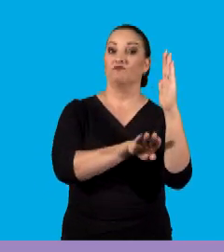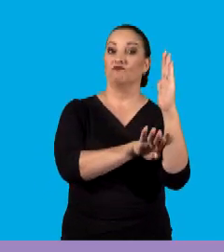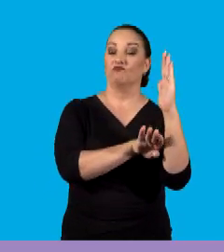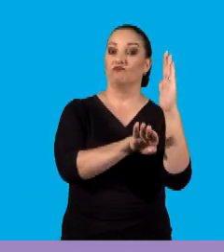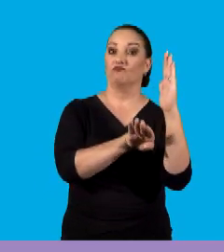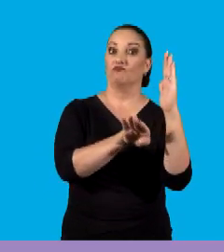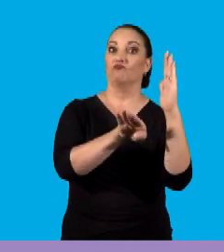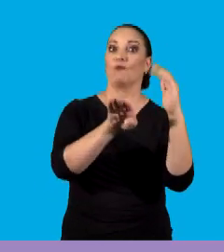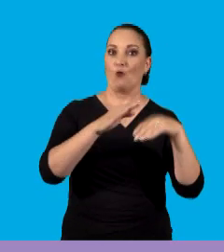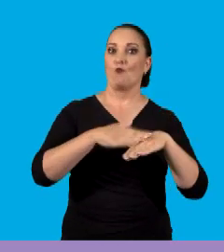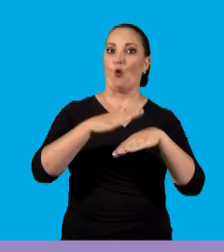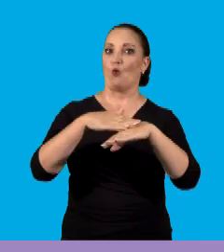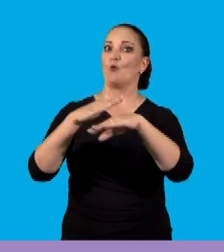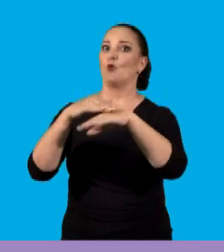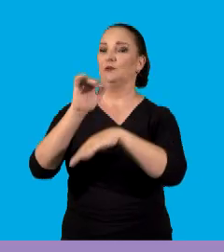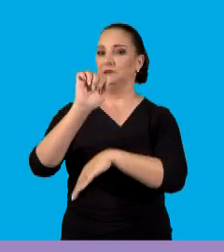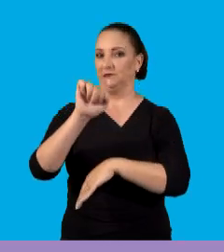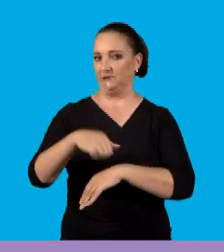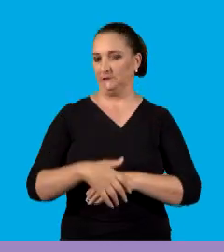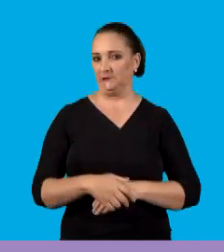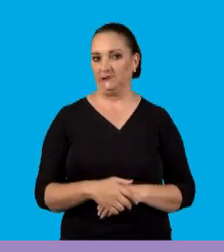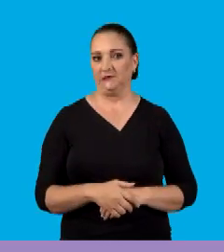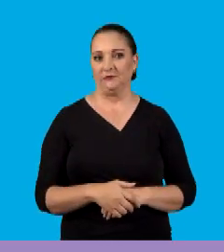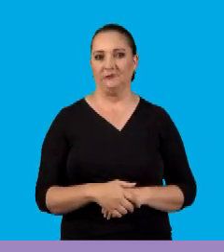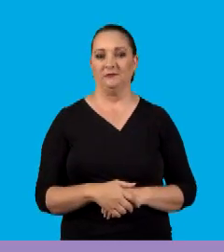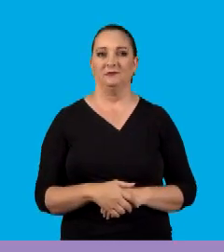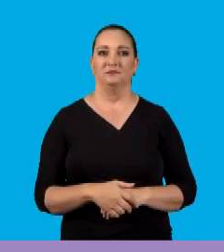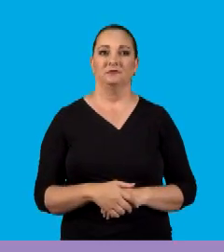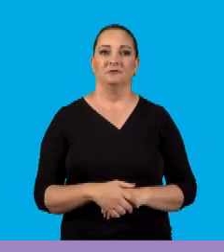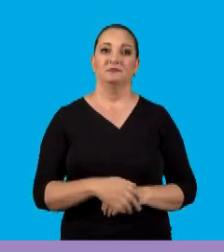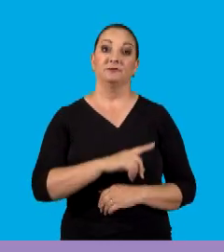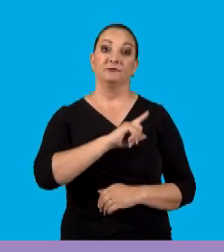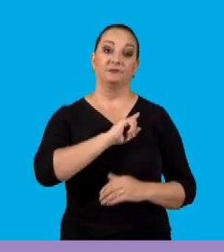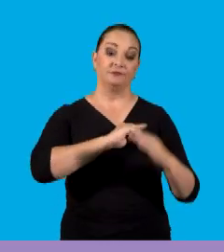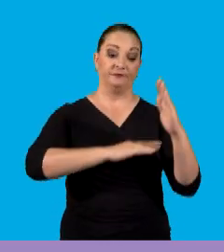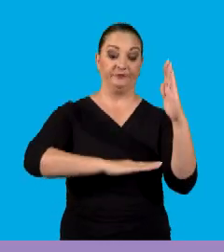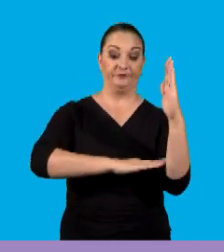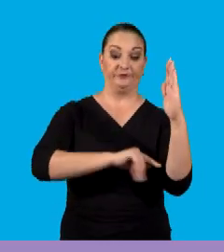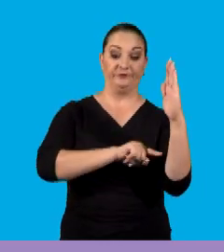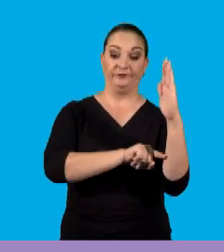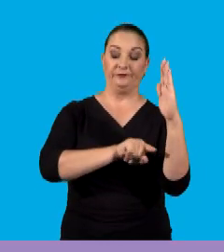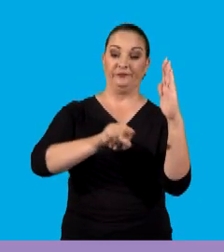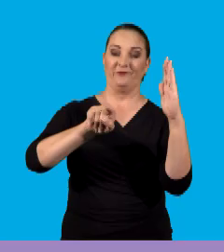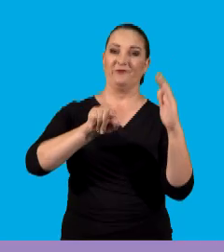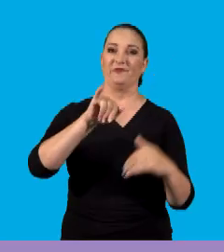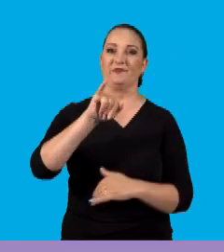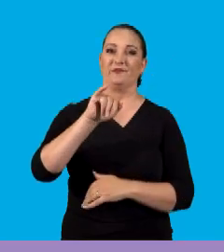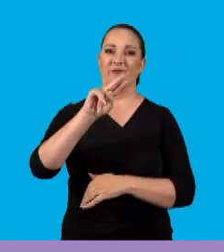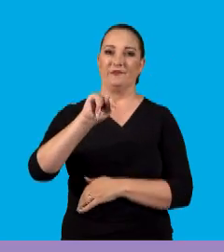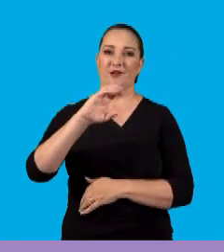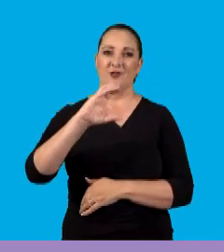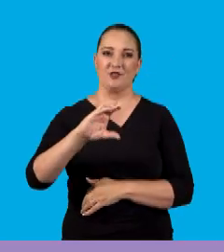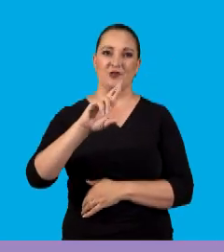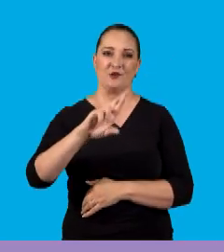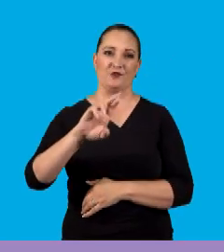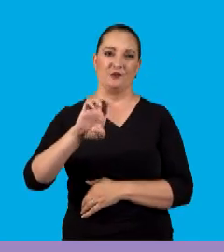those vertical values are increasing. As we can see, we are increasing there. So this means that this graph is